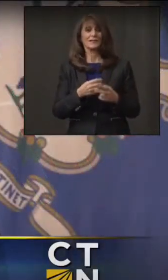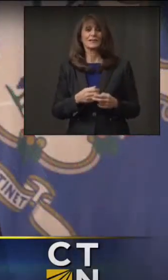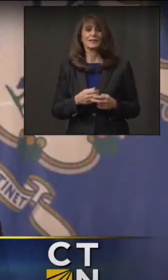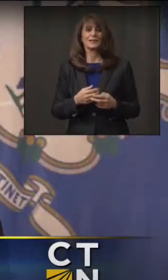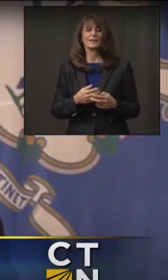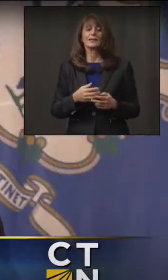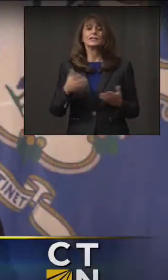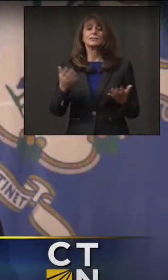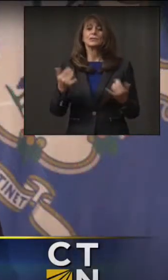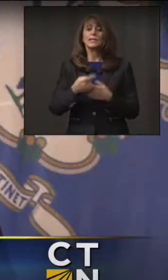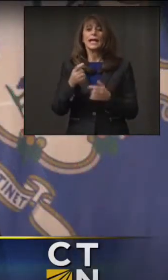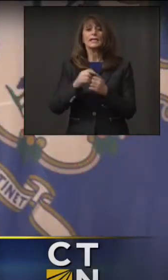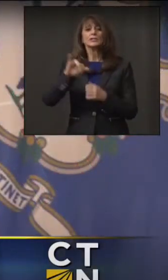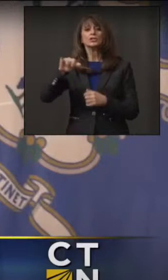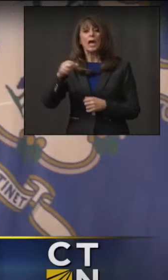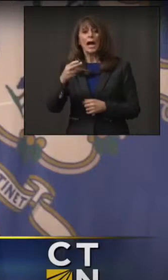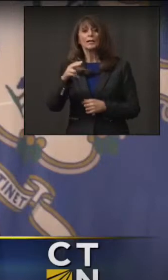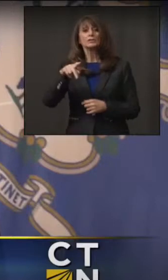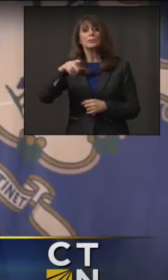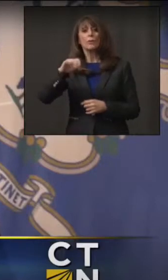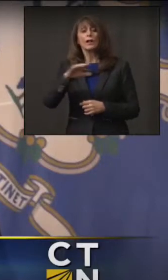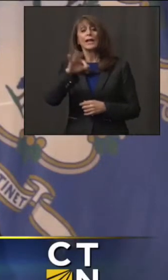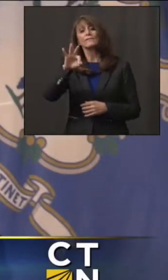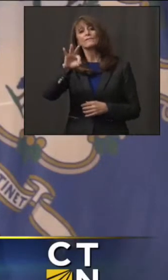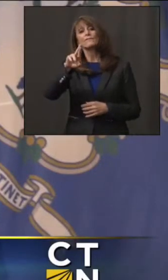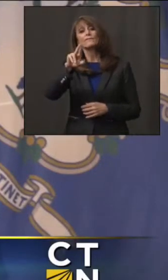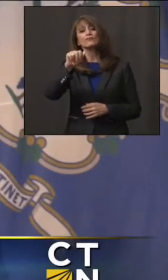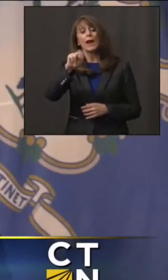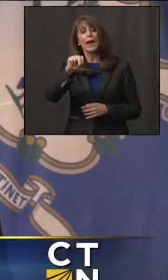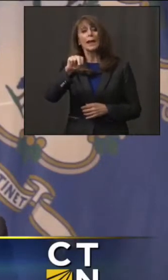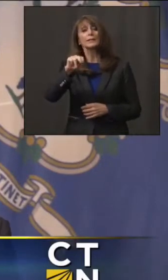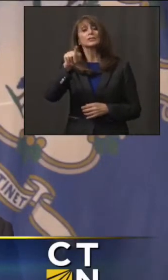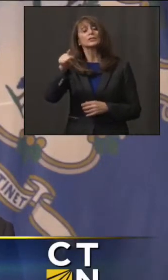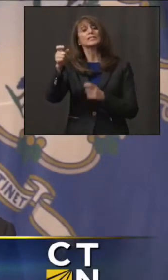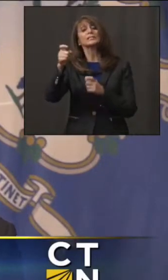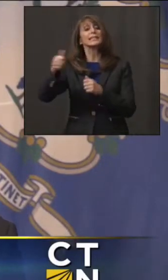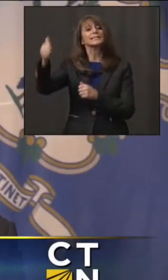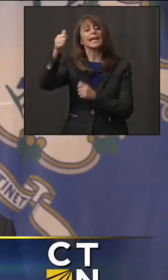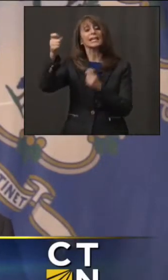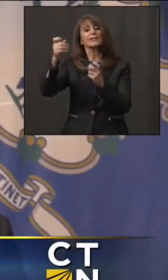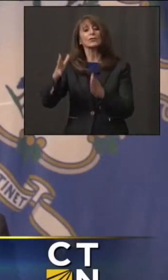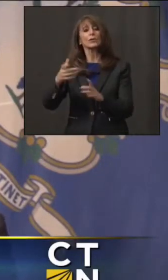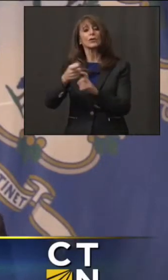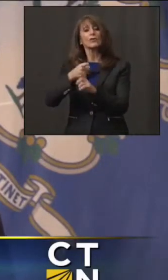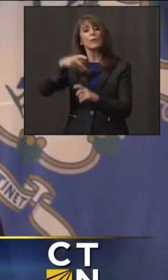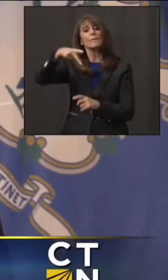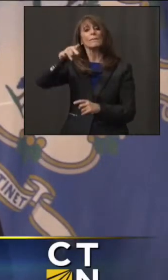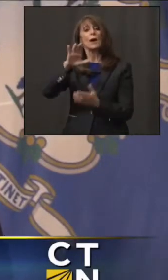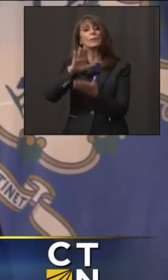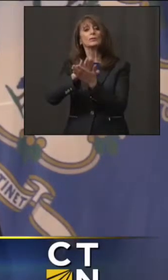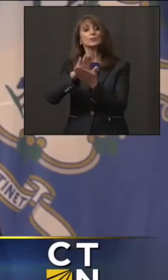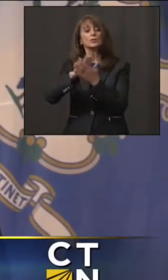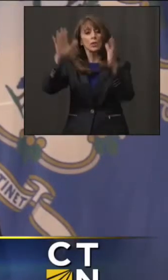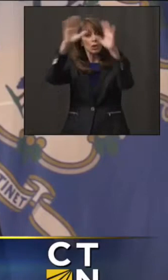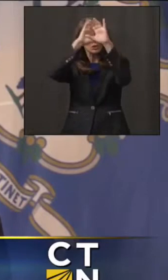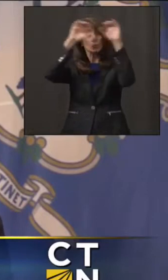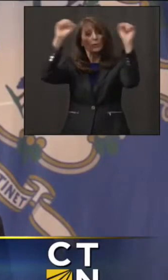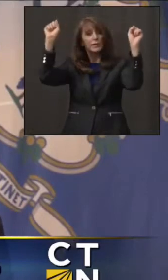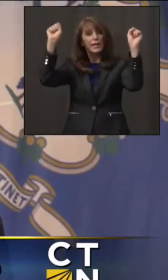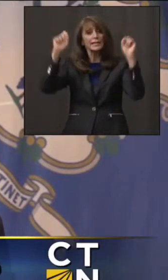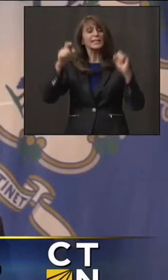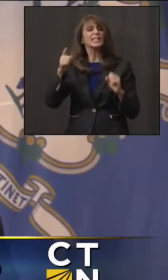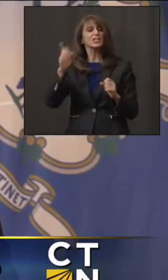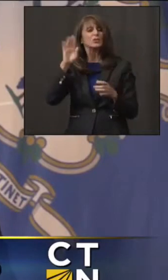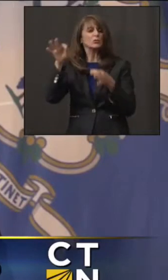Josh and Paul and Fran Rabinowitz, who maybe you know is Executive Director of the Public School Superintendents, and give us a little